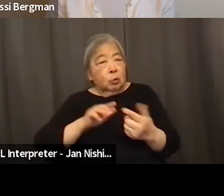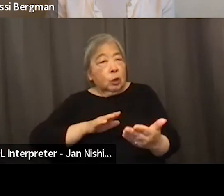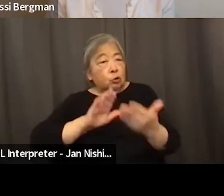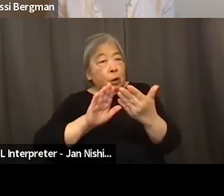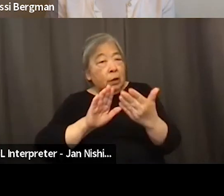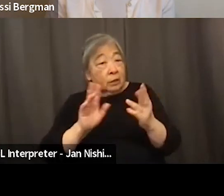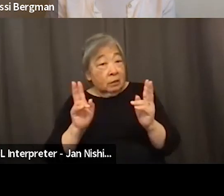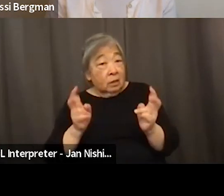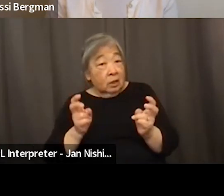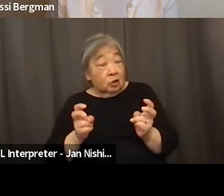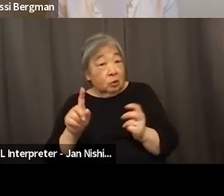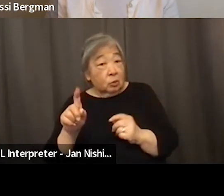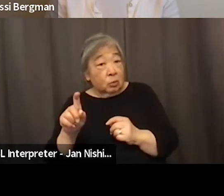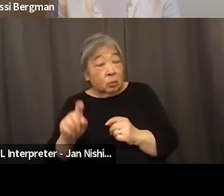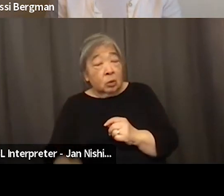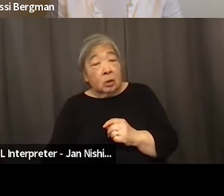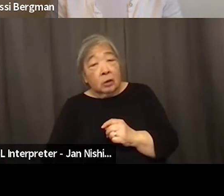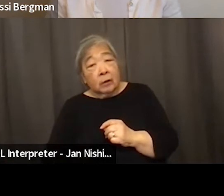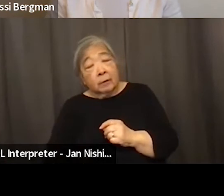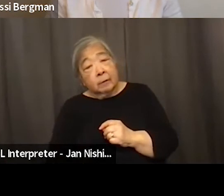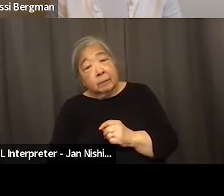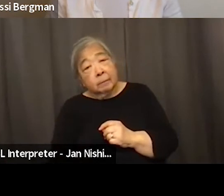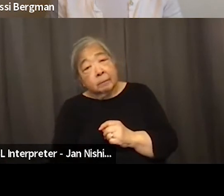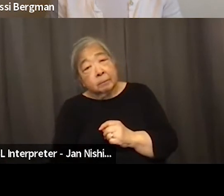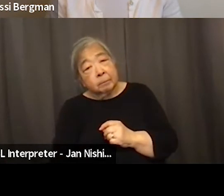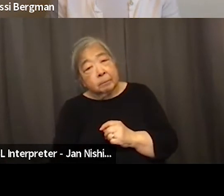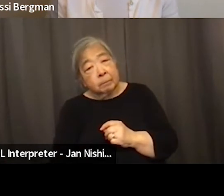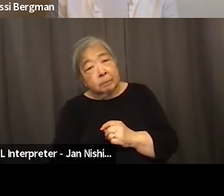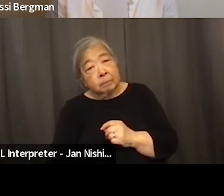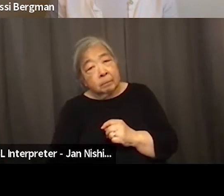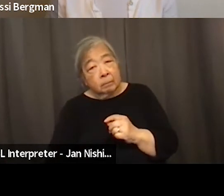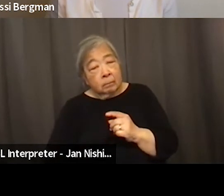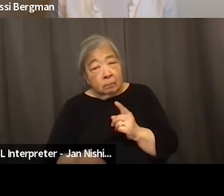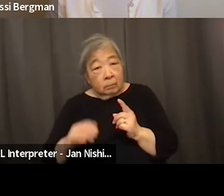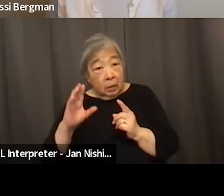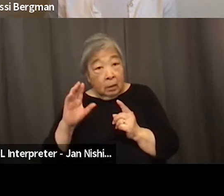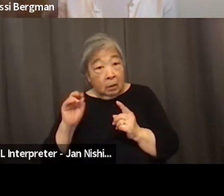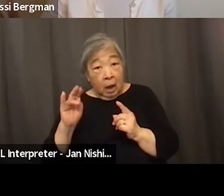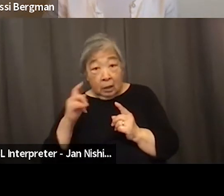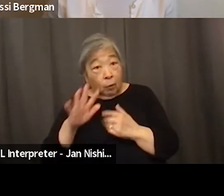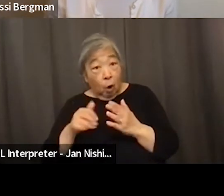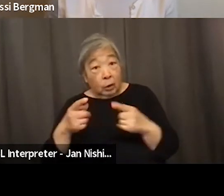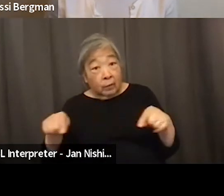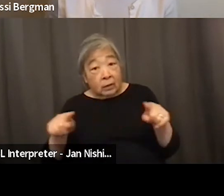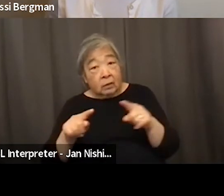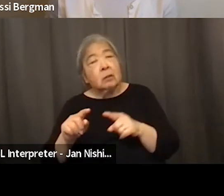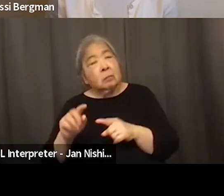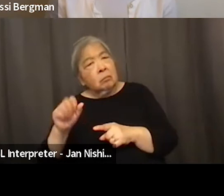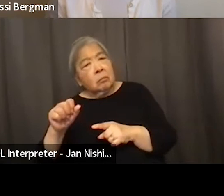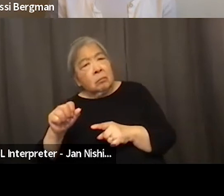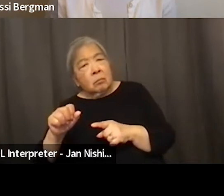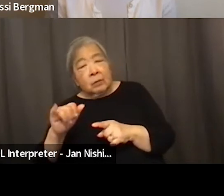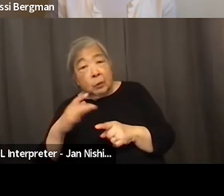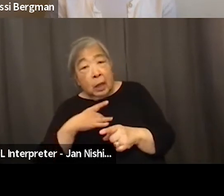And is that for all of us? Yes, I would love for you to respond as well if you'd like